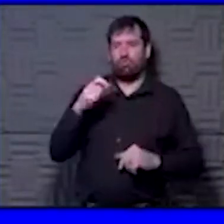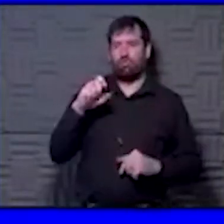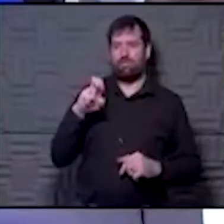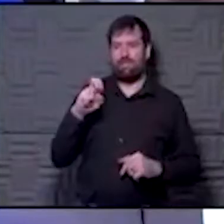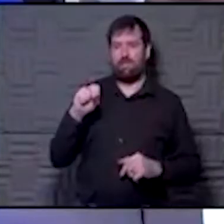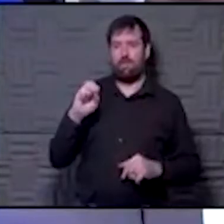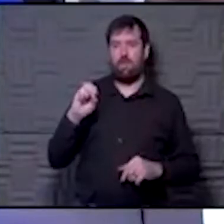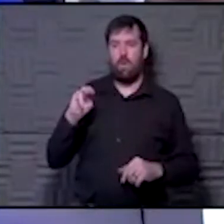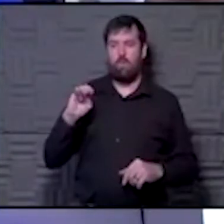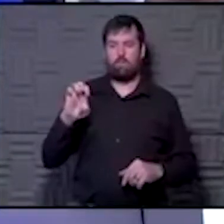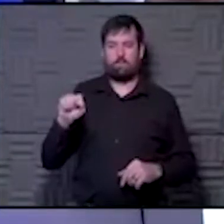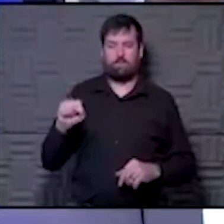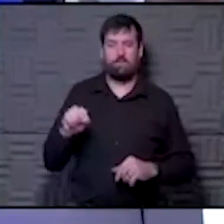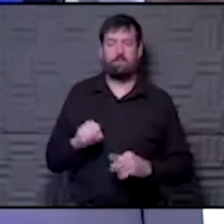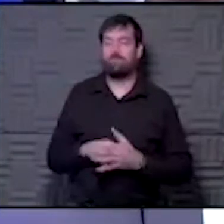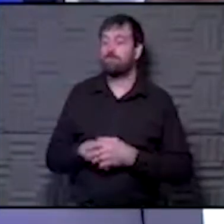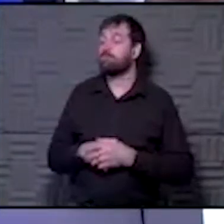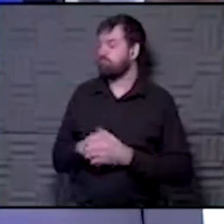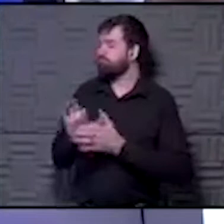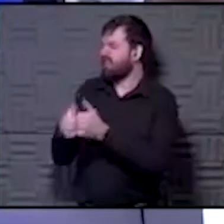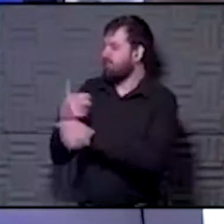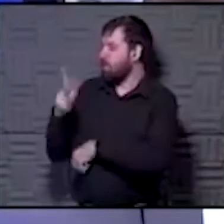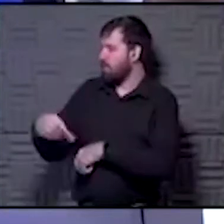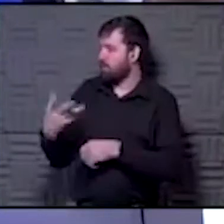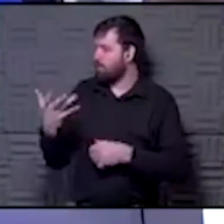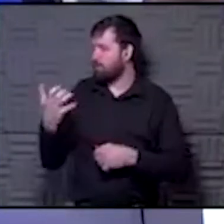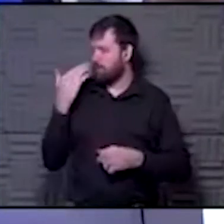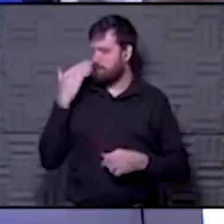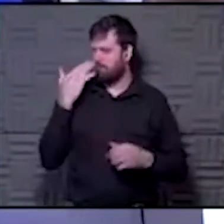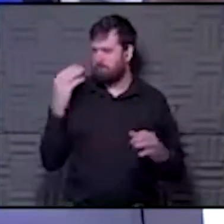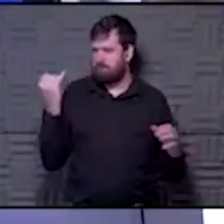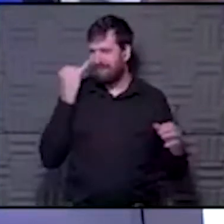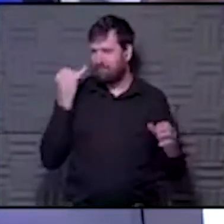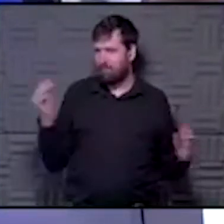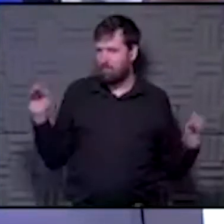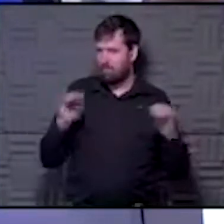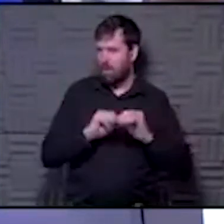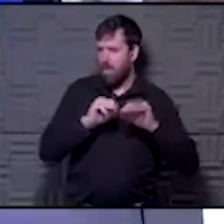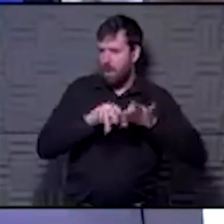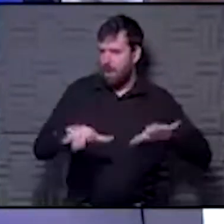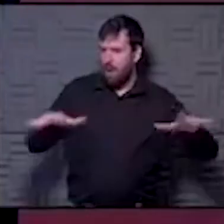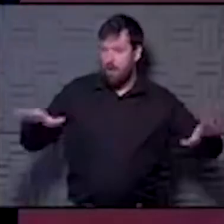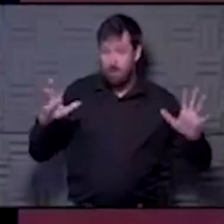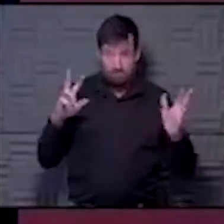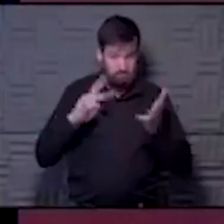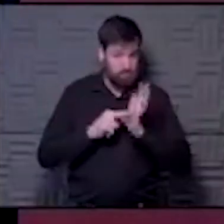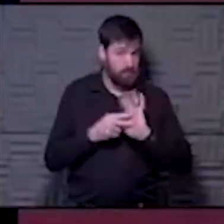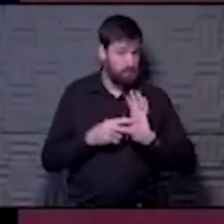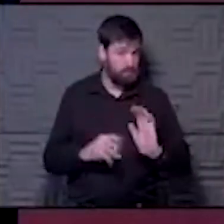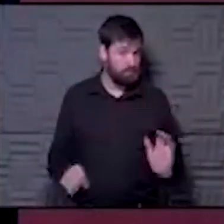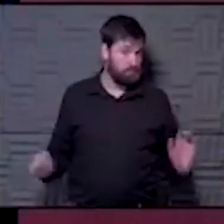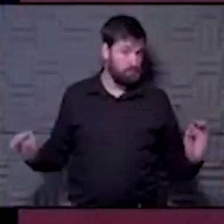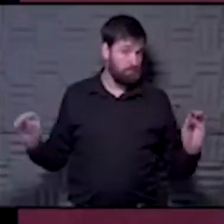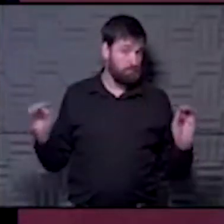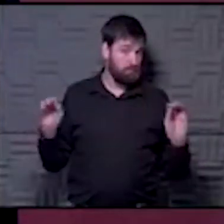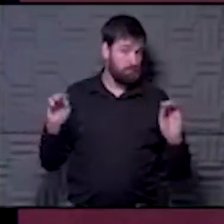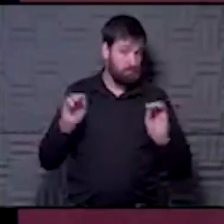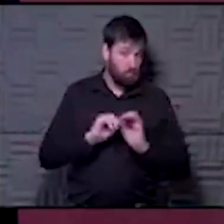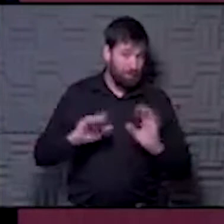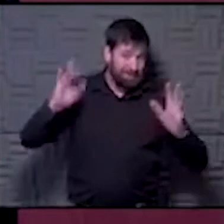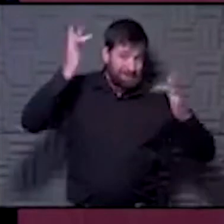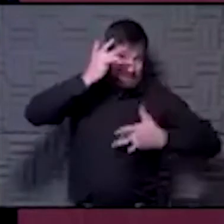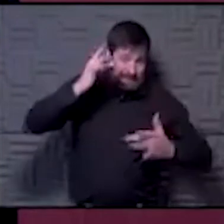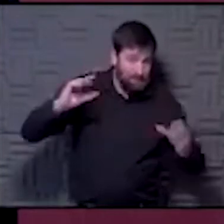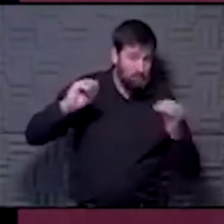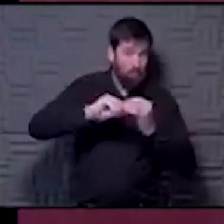right. Simone, on a follow-up question, wants to know if it's more transmissible between people, does it also mean that you get sicker